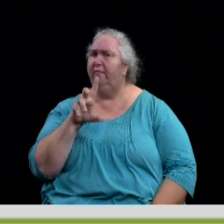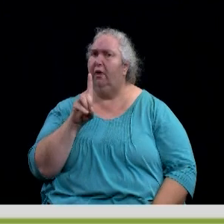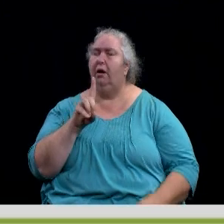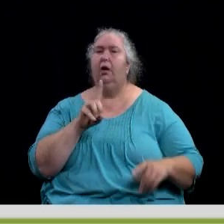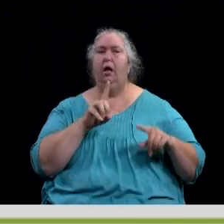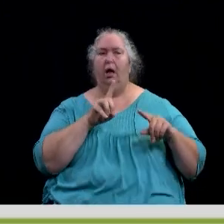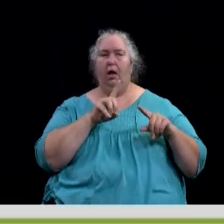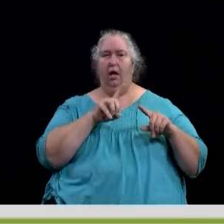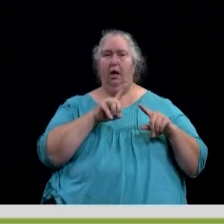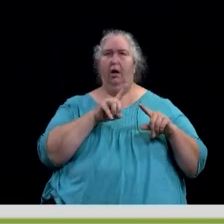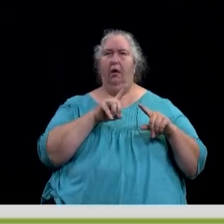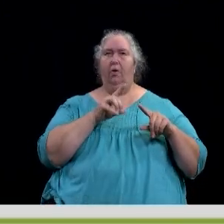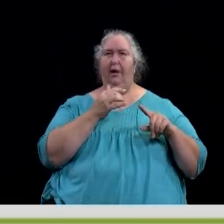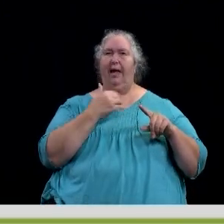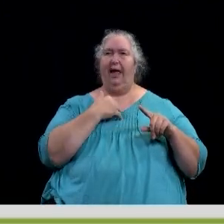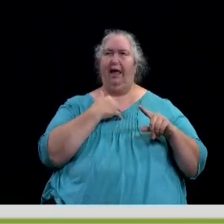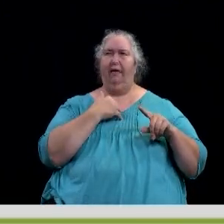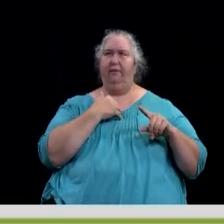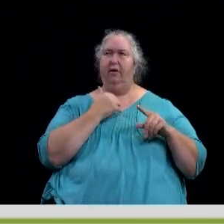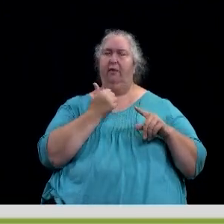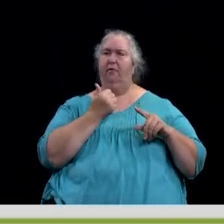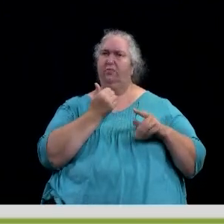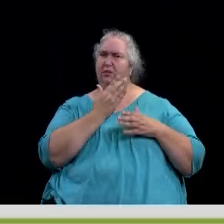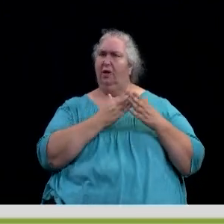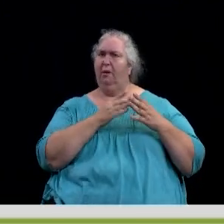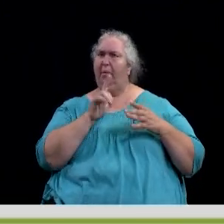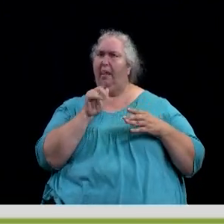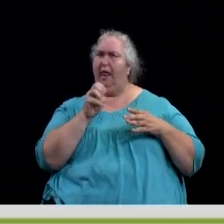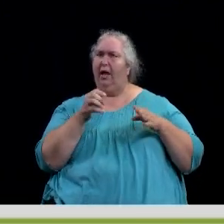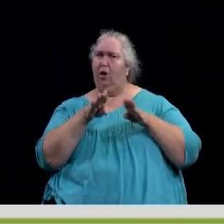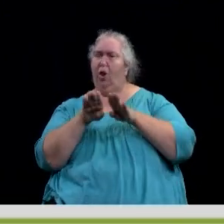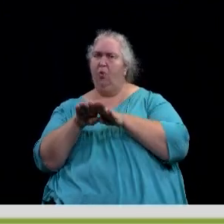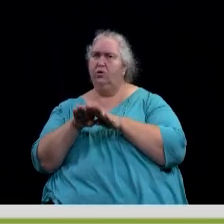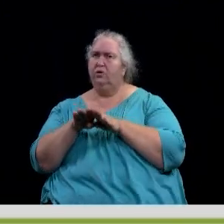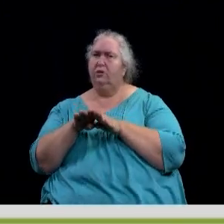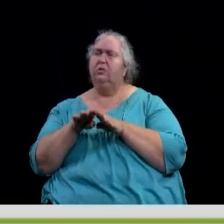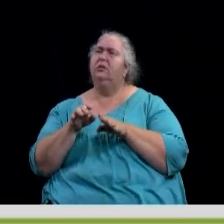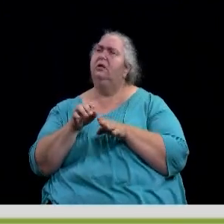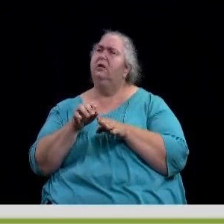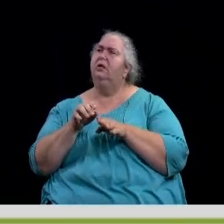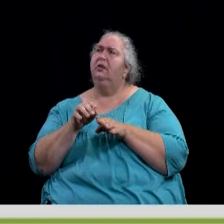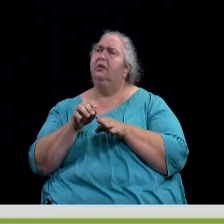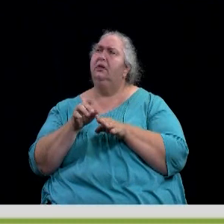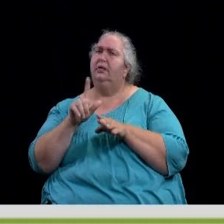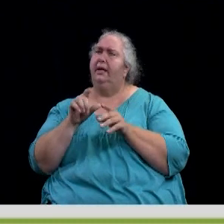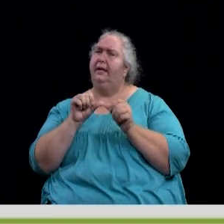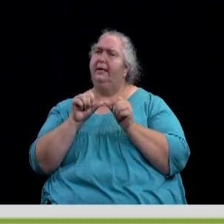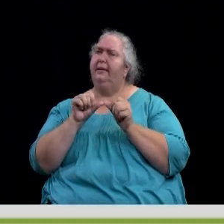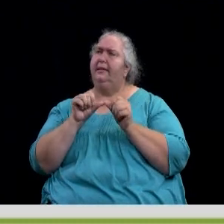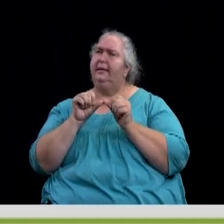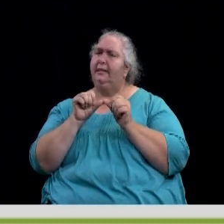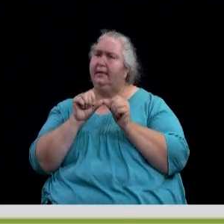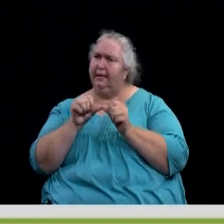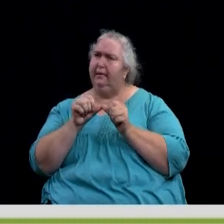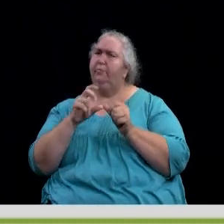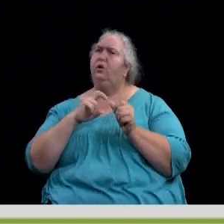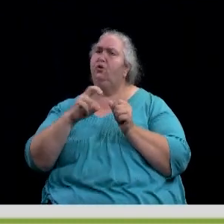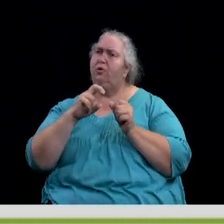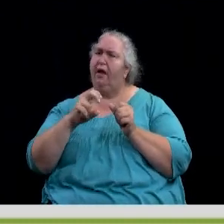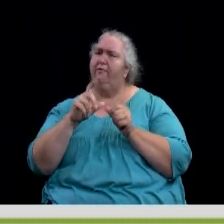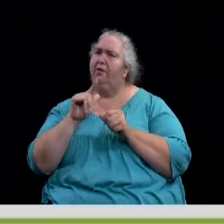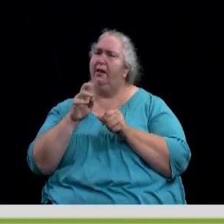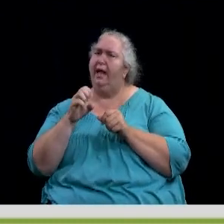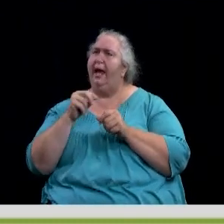shall mirror the existing cross-section of the street by maintaining travel lanes, parking, and a single eastbound bike lane.